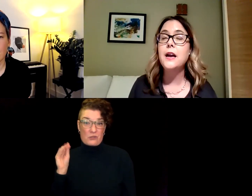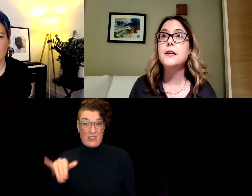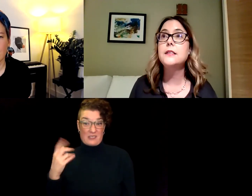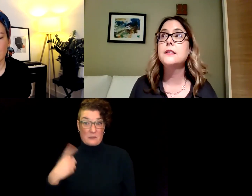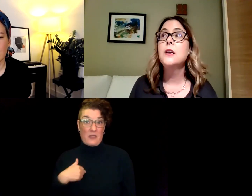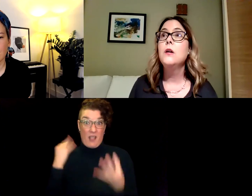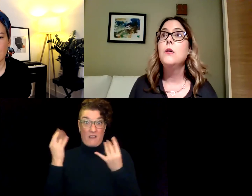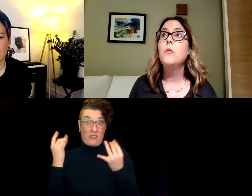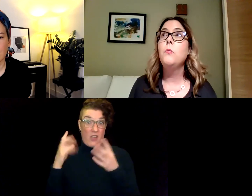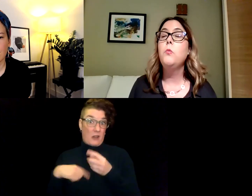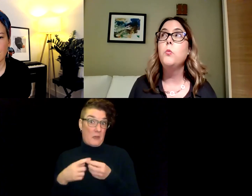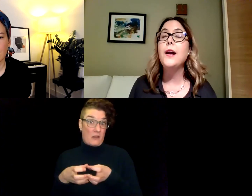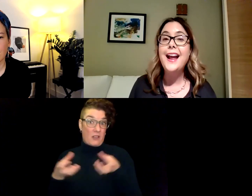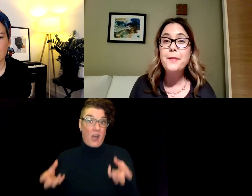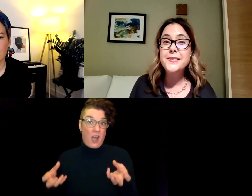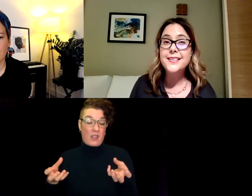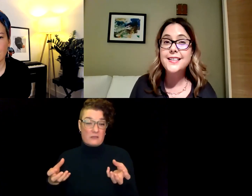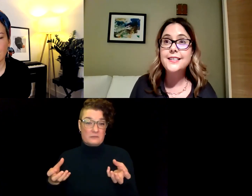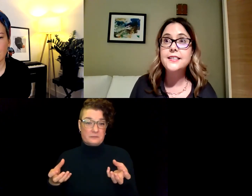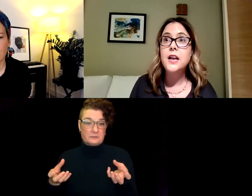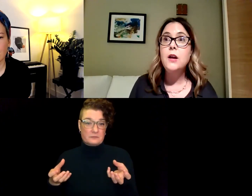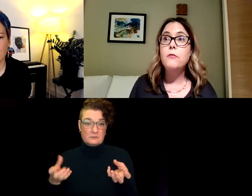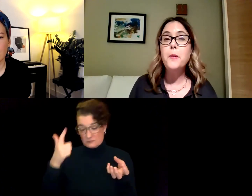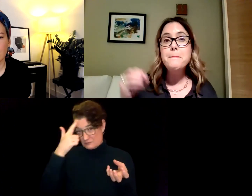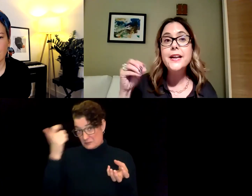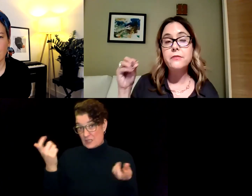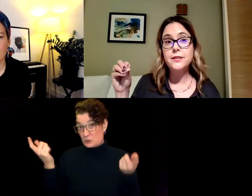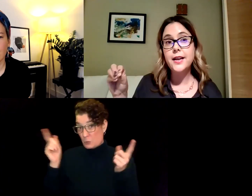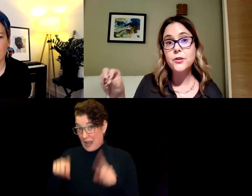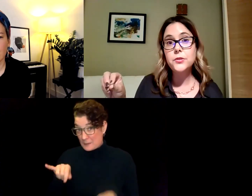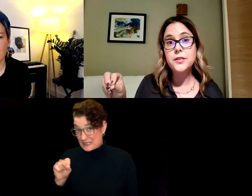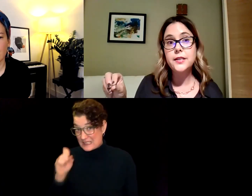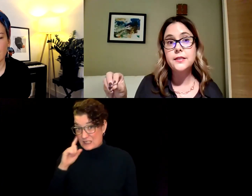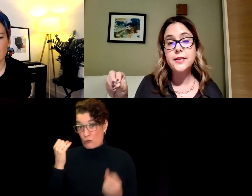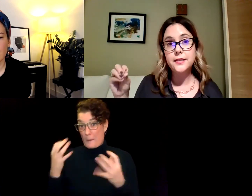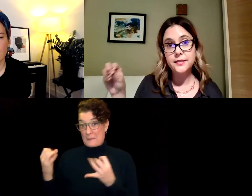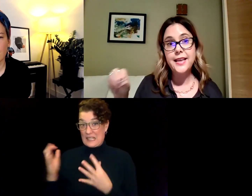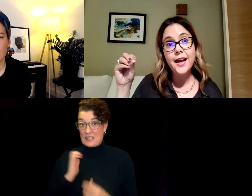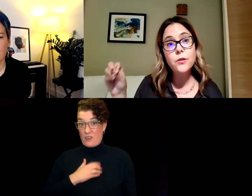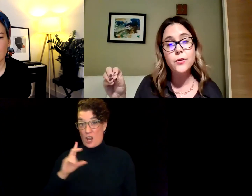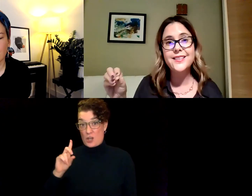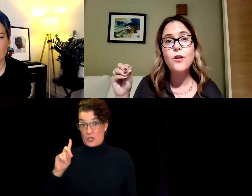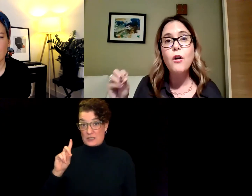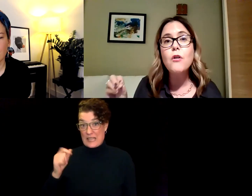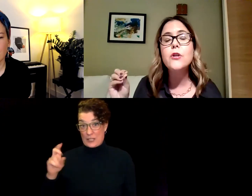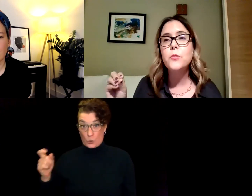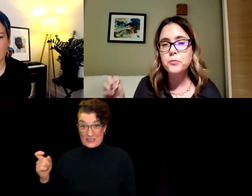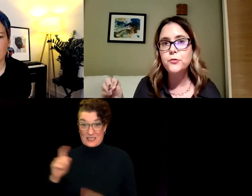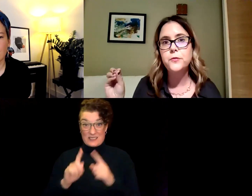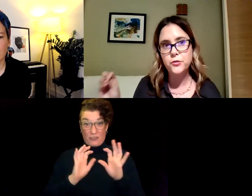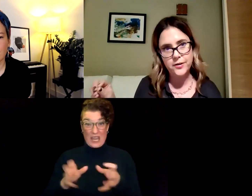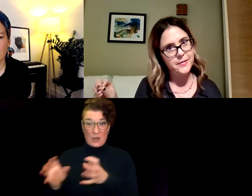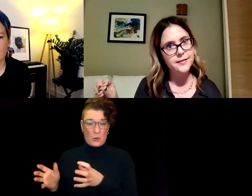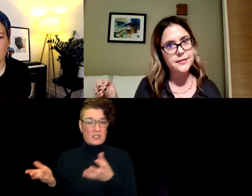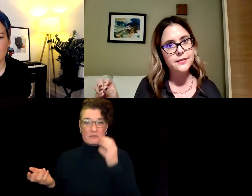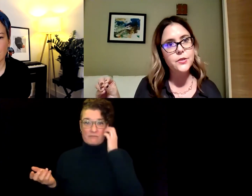about, because what happens is, for many of our diagnoses in these categories, there are no